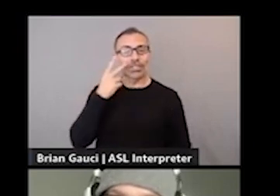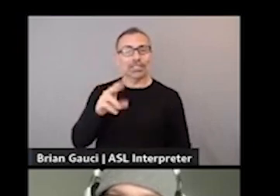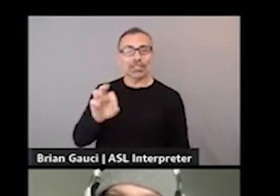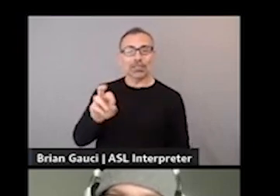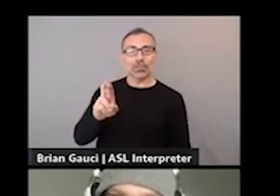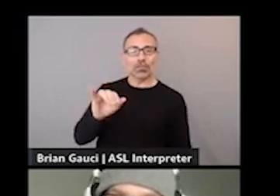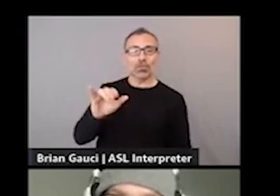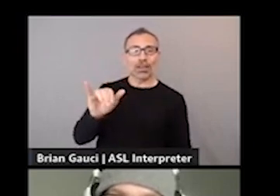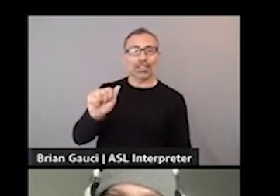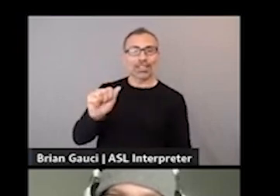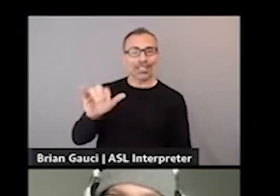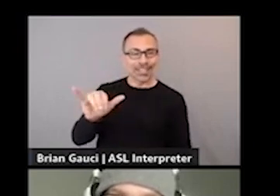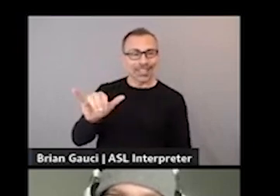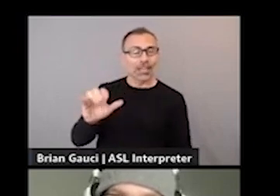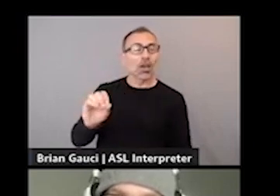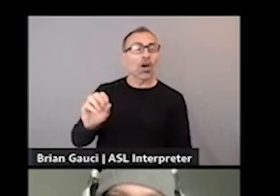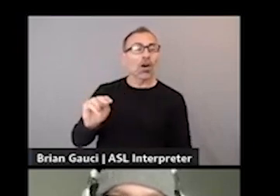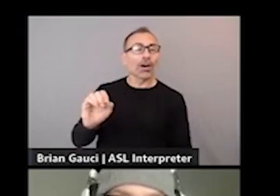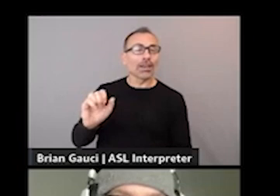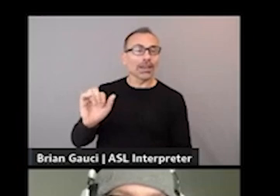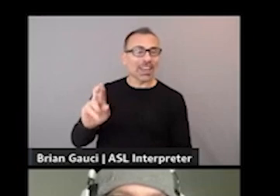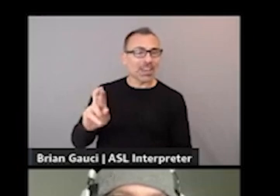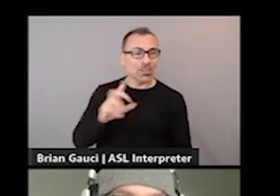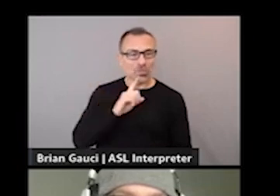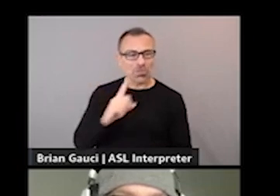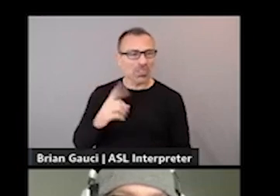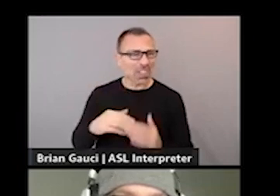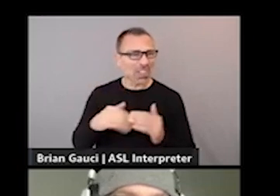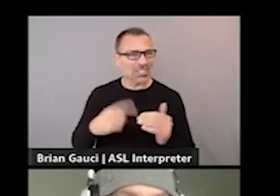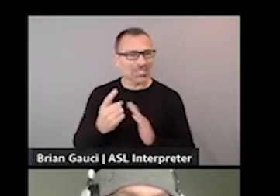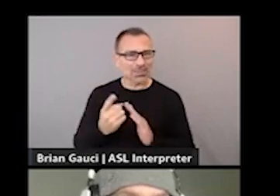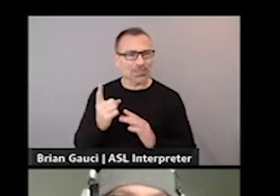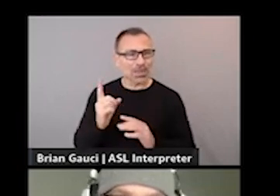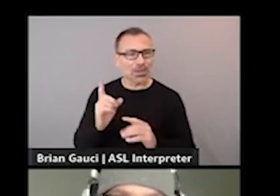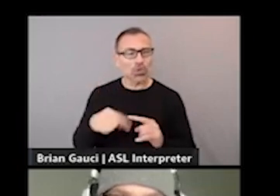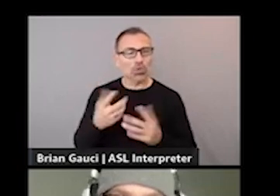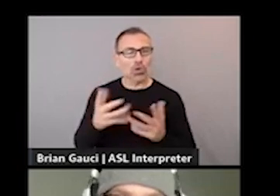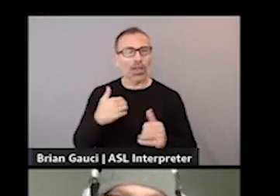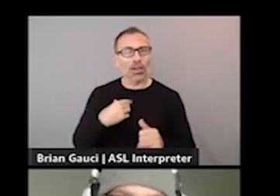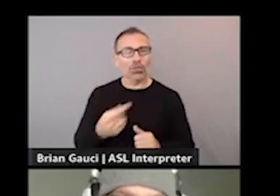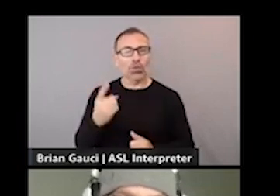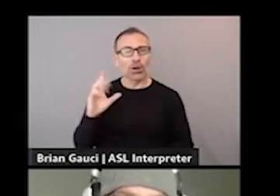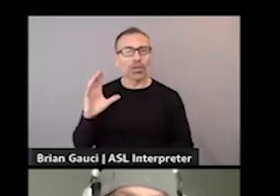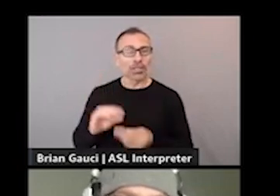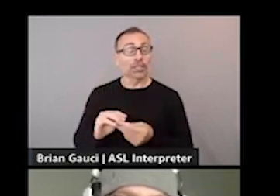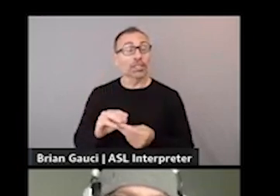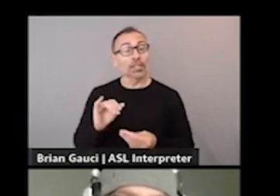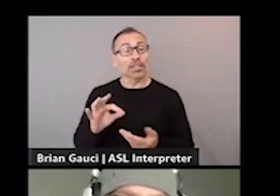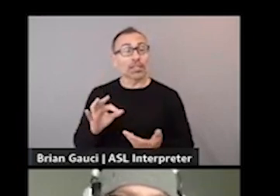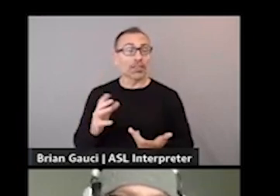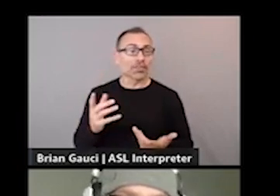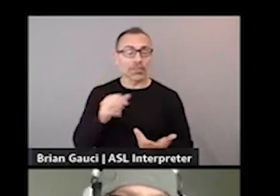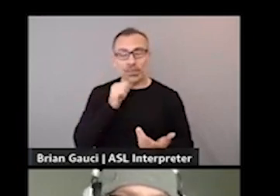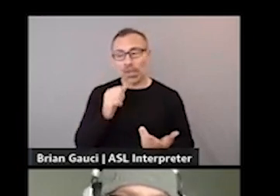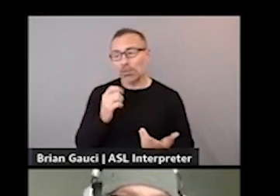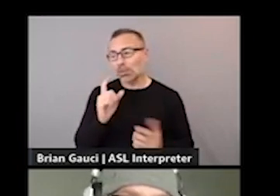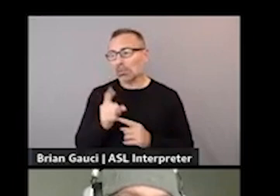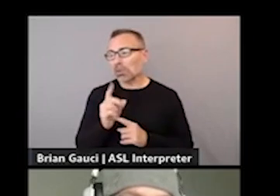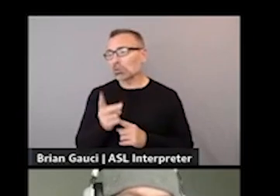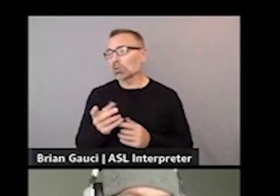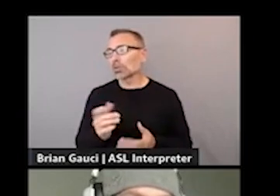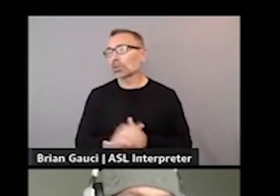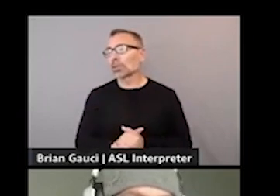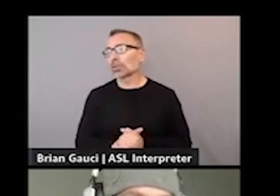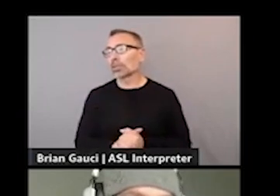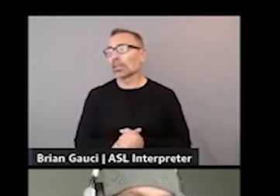really takes like less than a minute once you have already one collection. Otherwise, it will take a couple of minutes to create the collection. If I go to